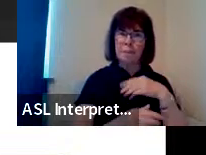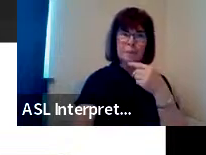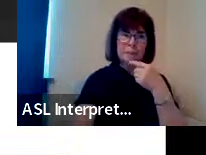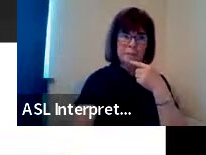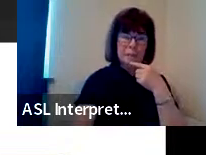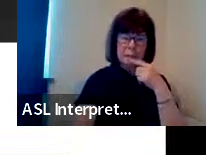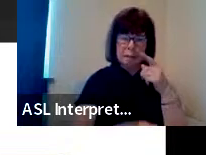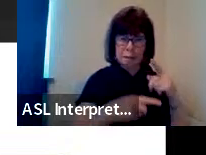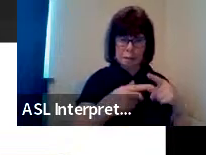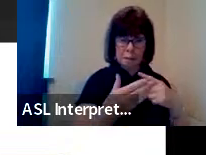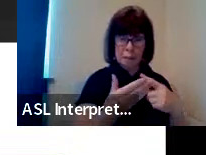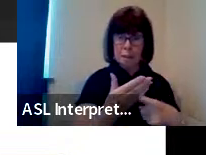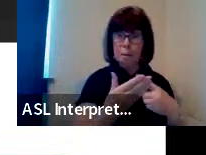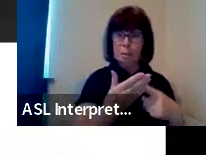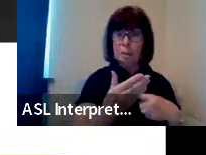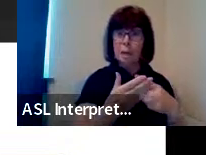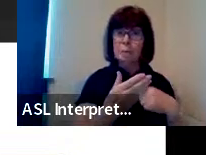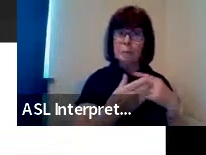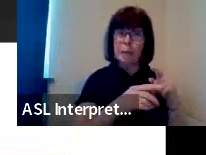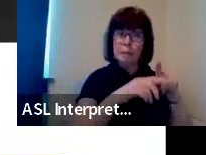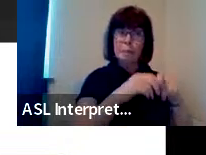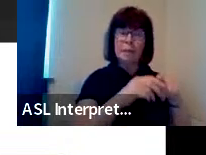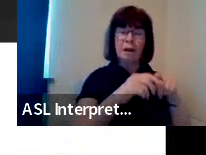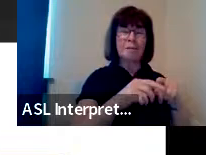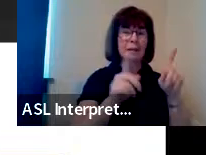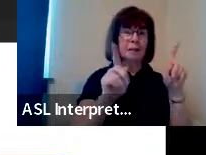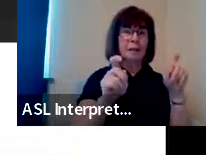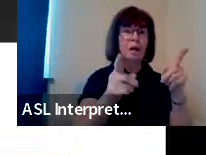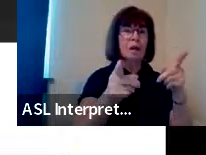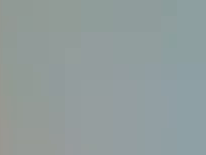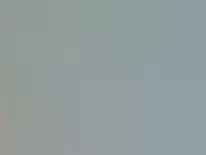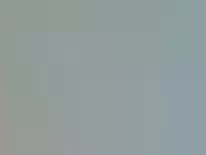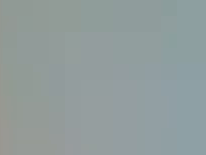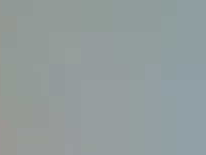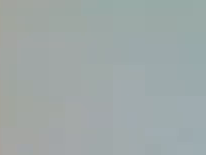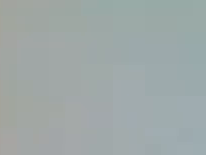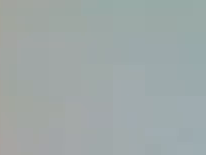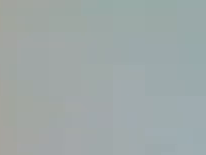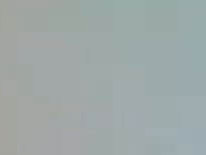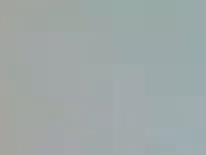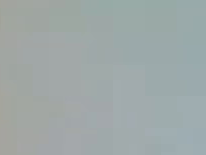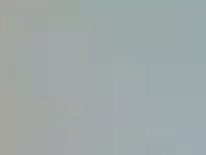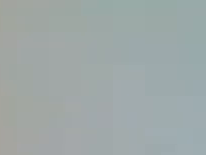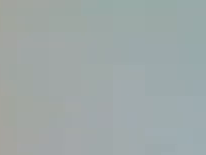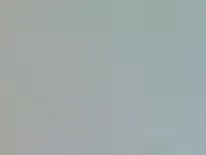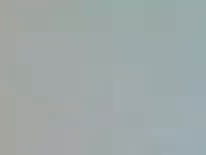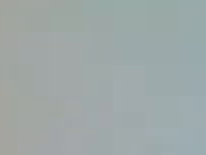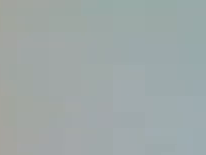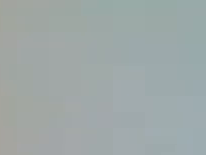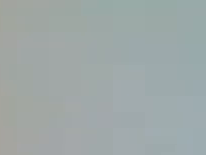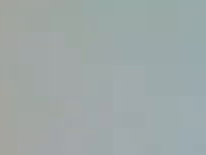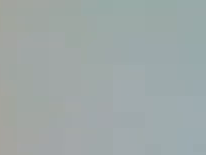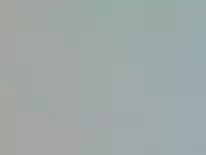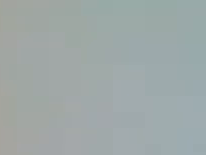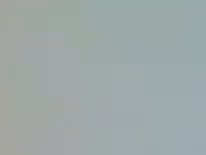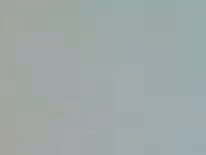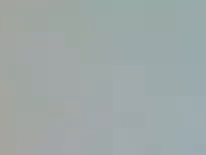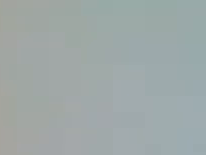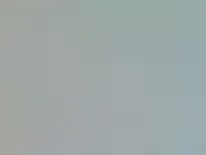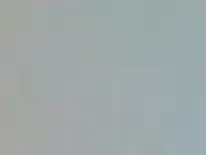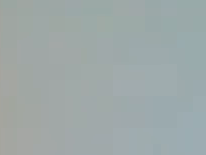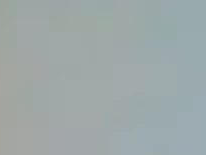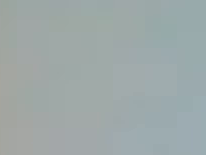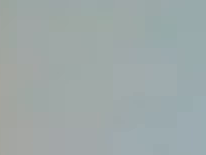on the rapid home test. However, not everybody can afford a rapid home test, or there's a lot of